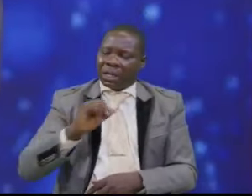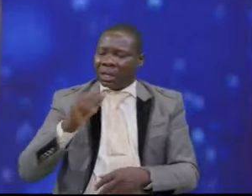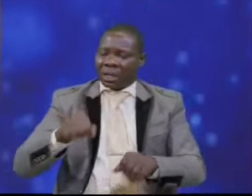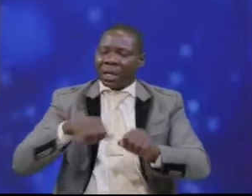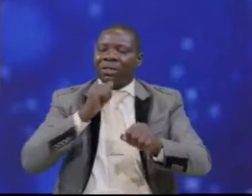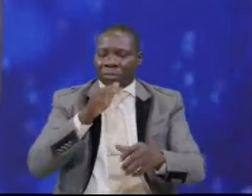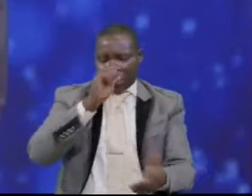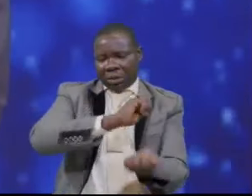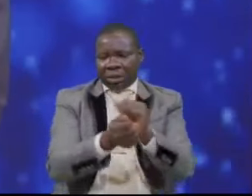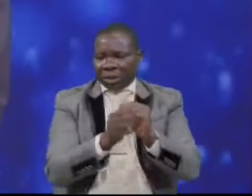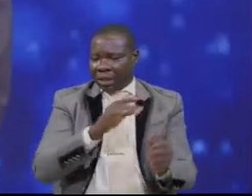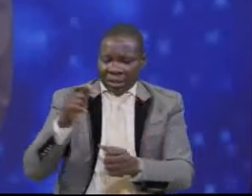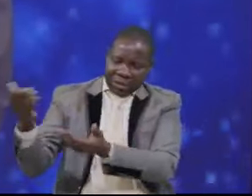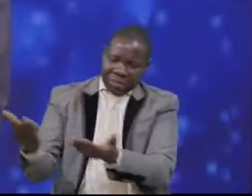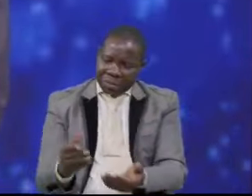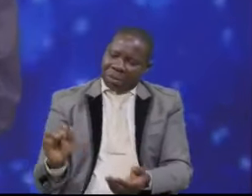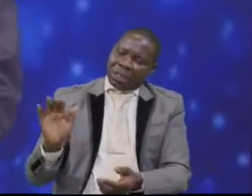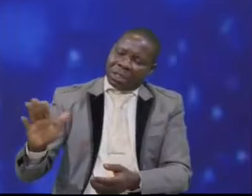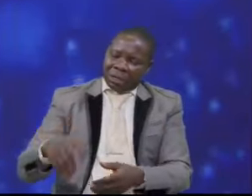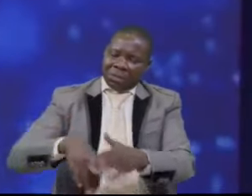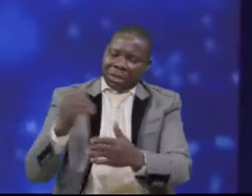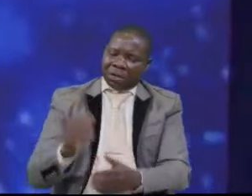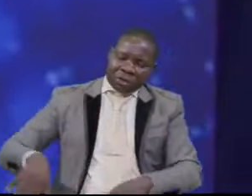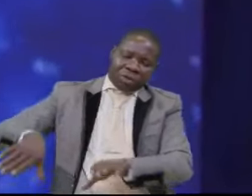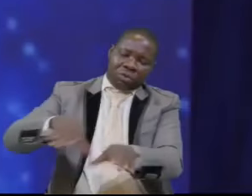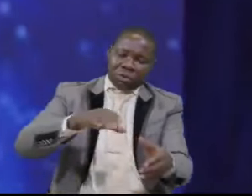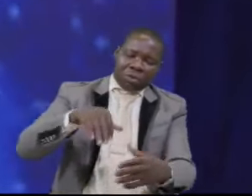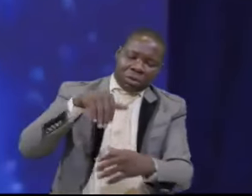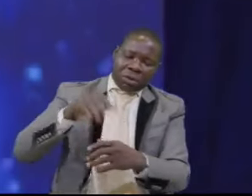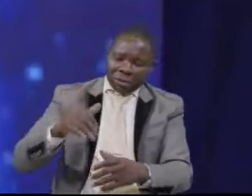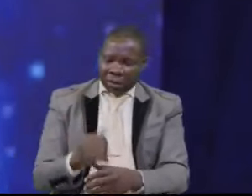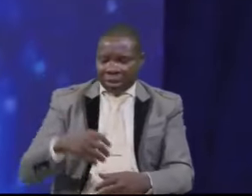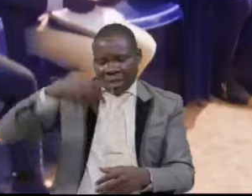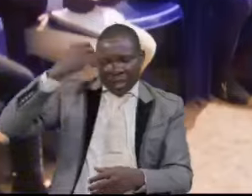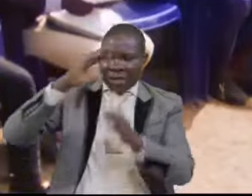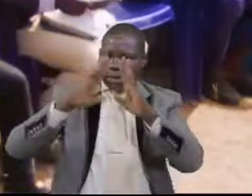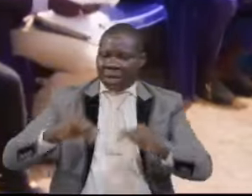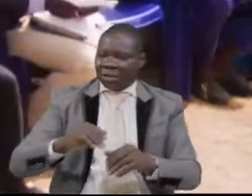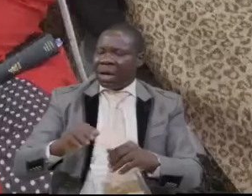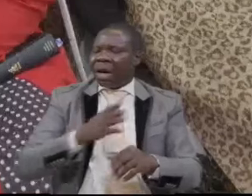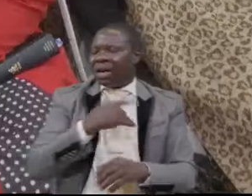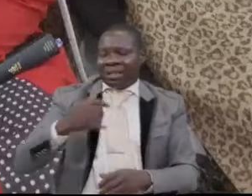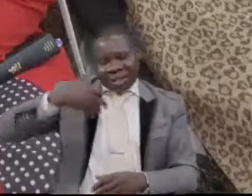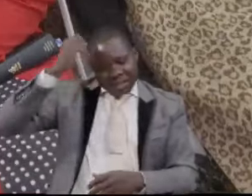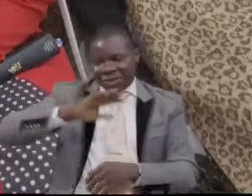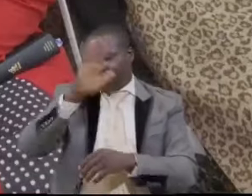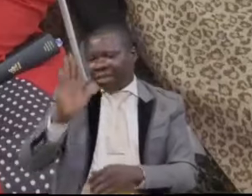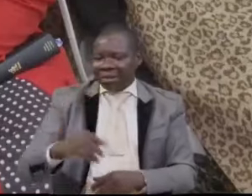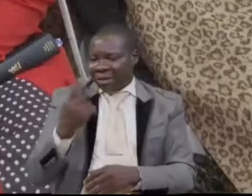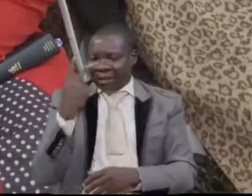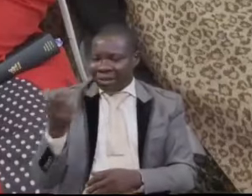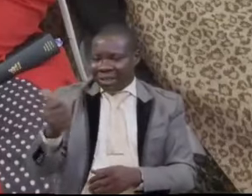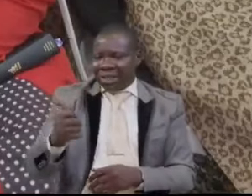Then, and the lions never saw anybody like that before. He doesn't have any fighting